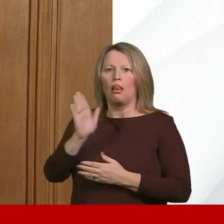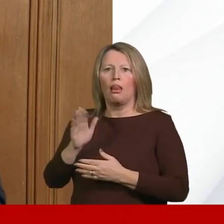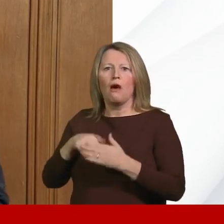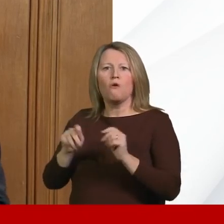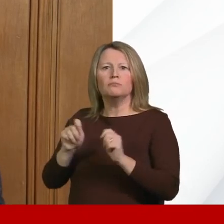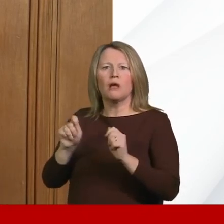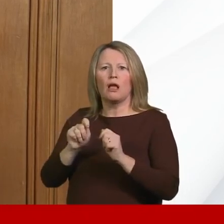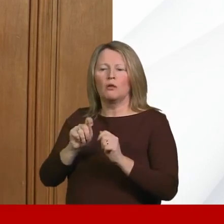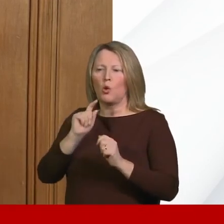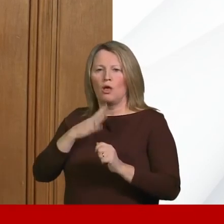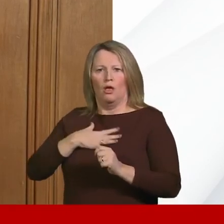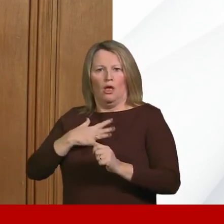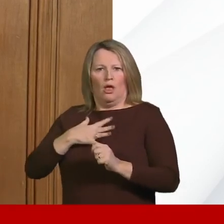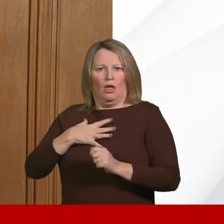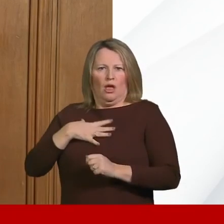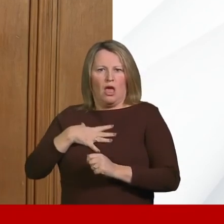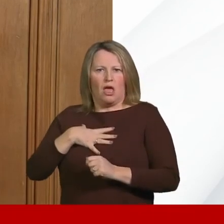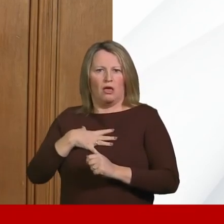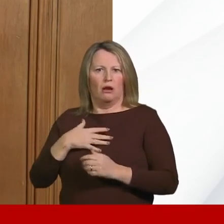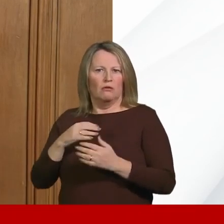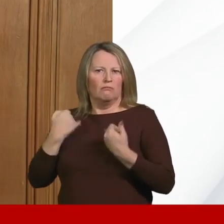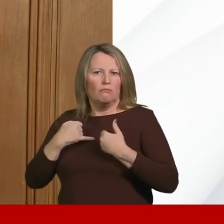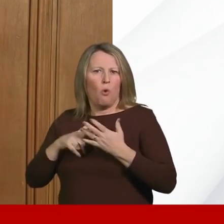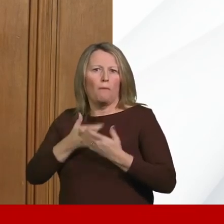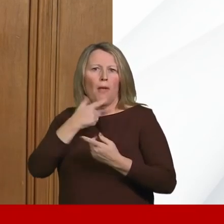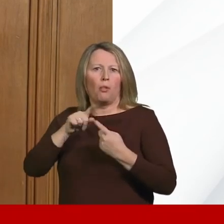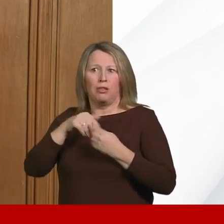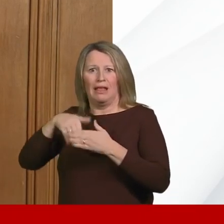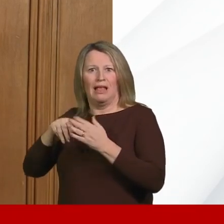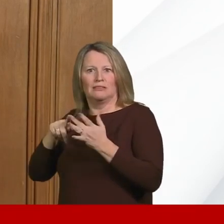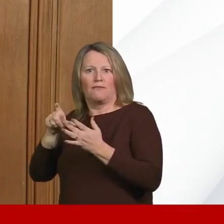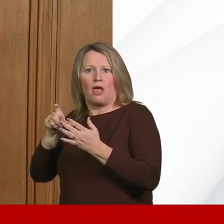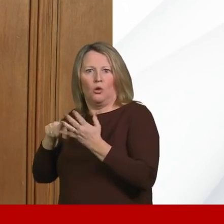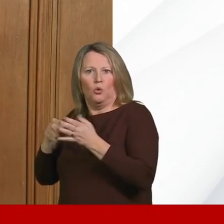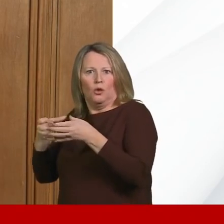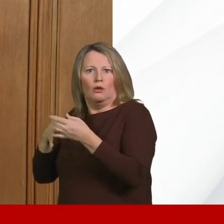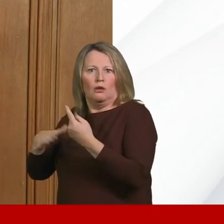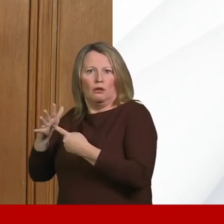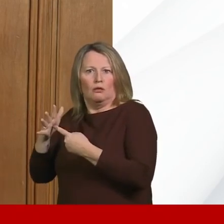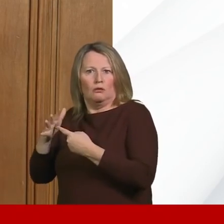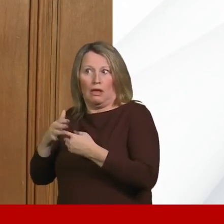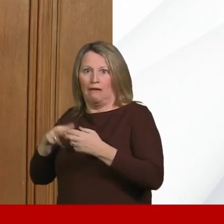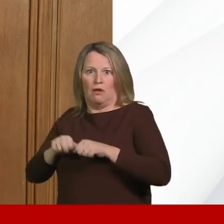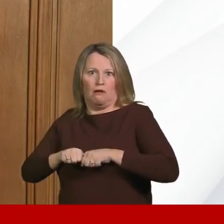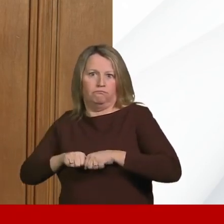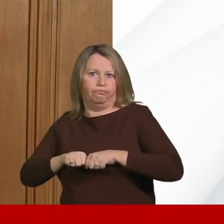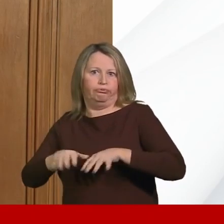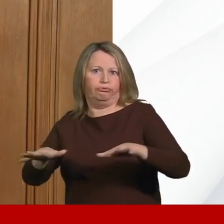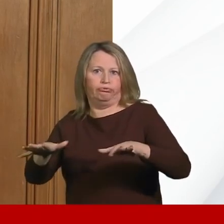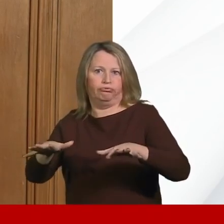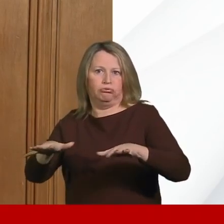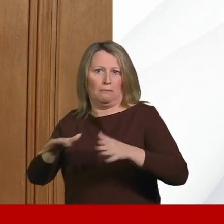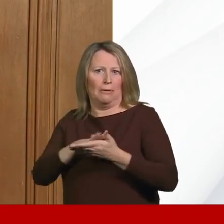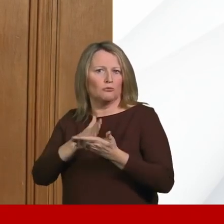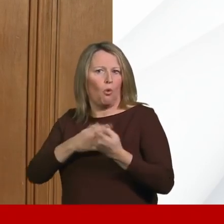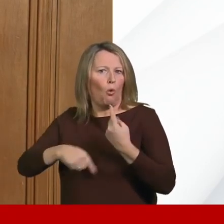can test those who are most vulnerable or need particular protection. Now, as you get more tests, of course, you can